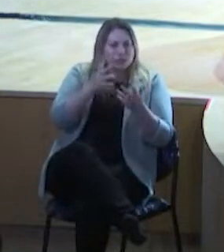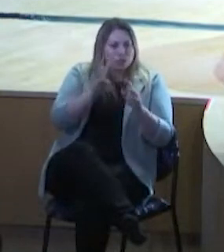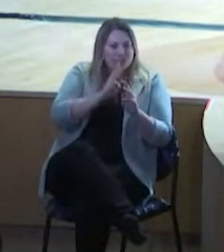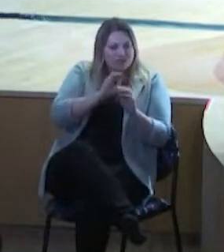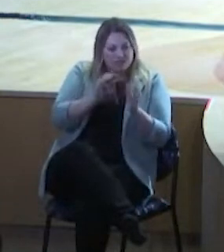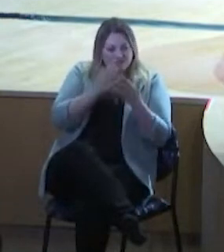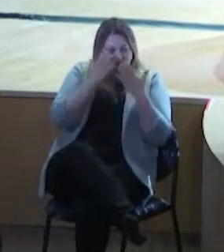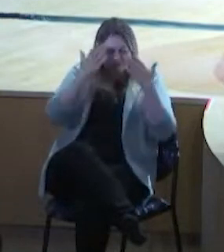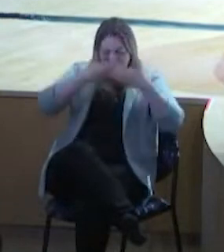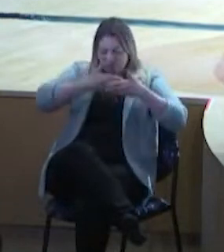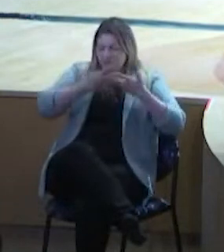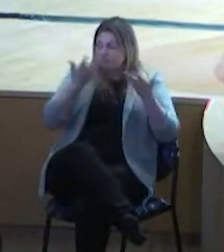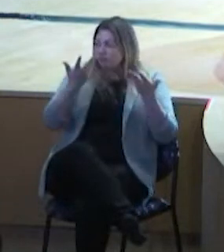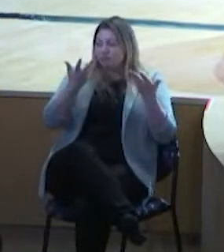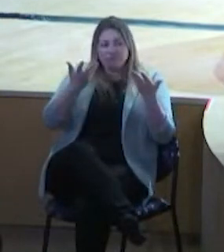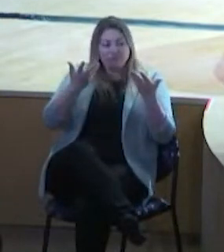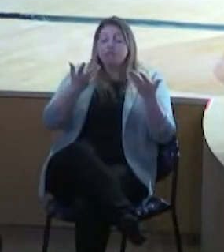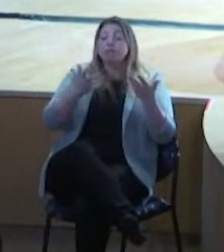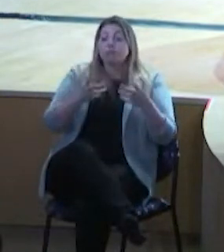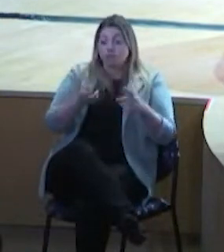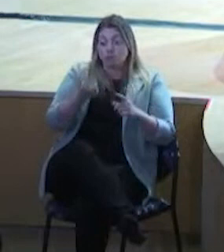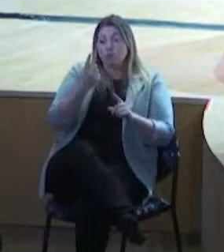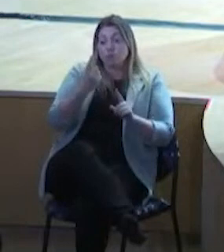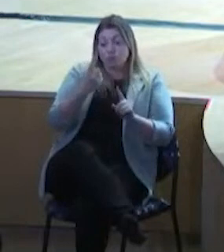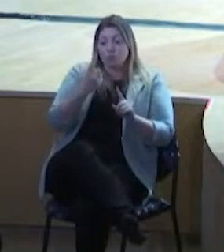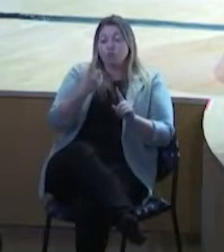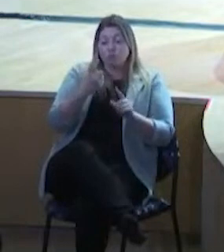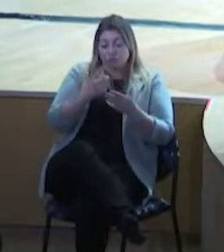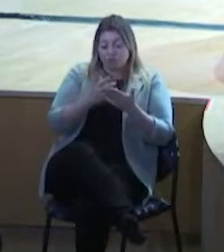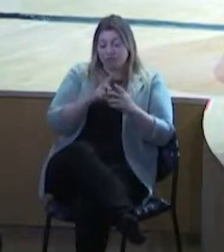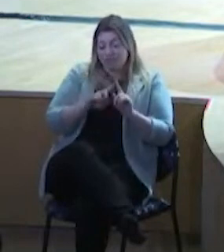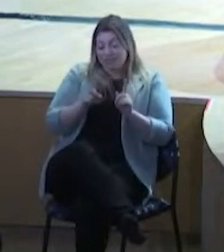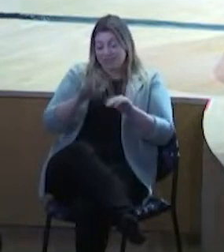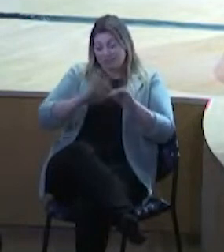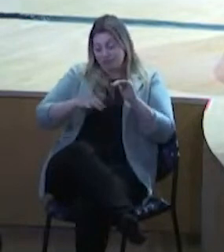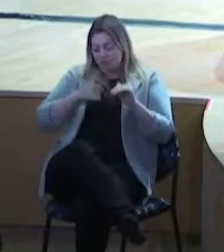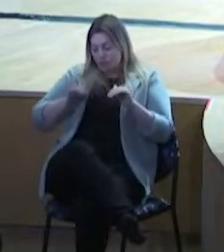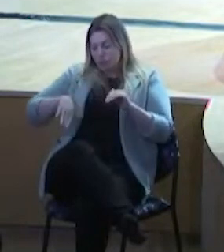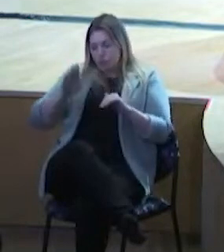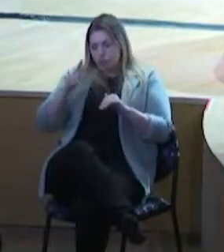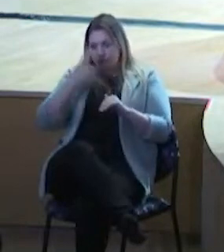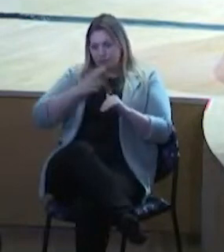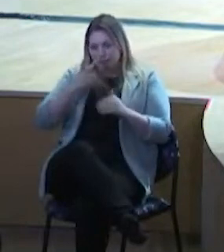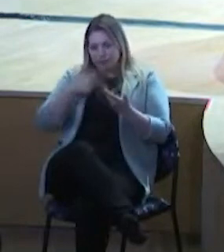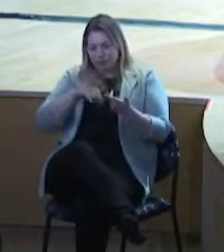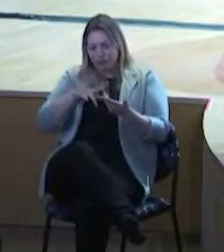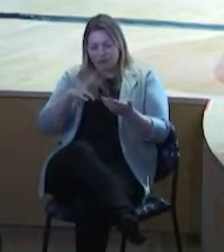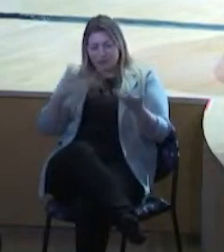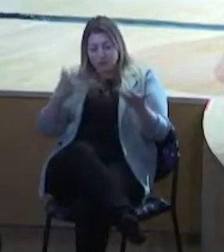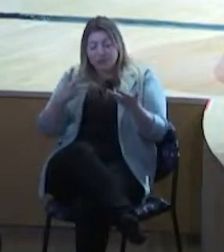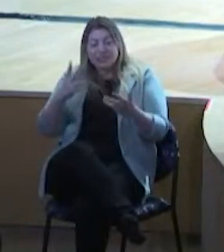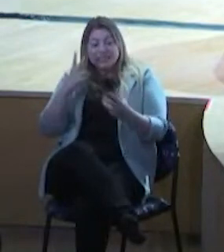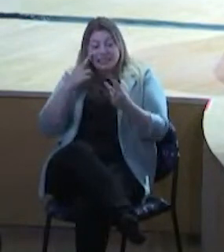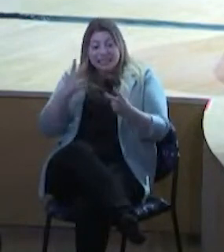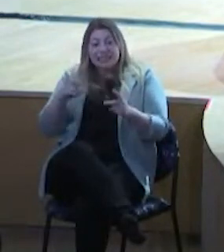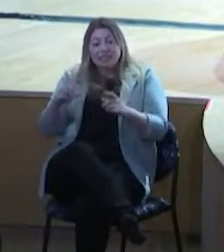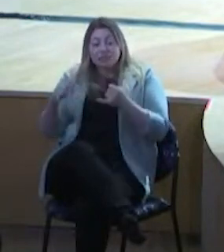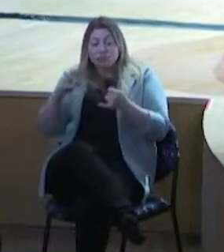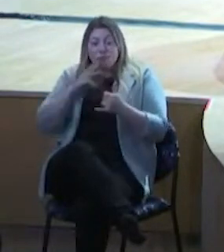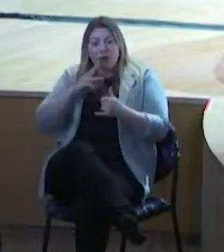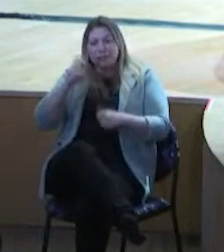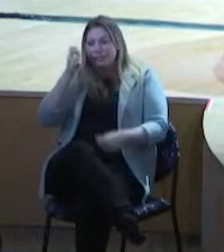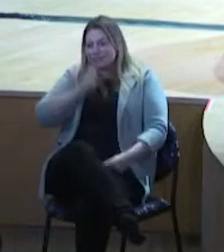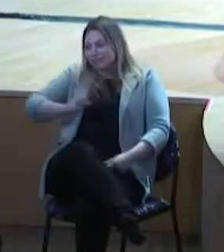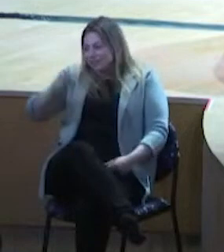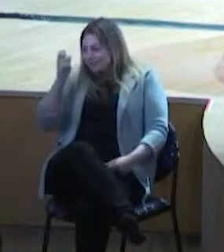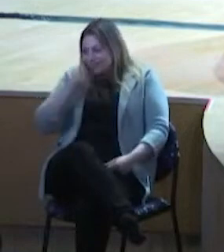right? One thing that is very different from how I grew up in Hawaii is we got to see and play in water every